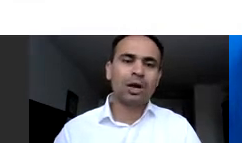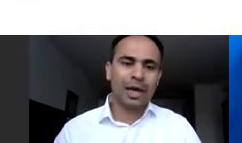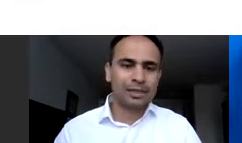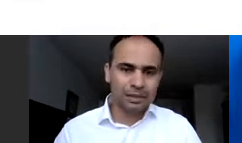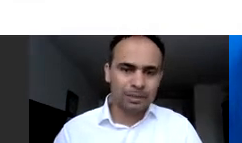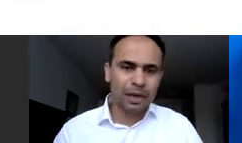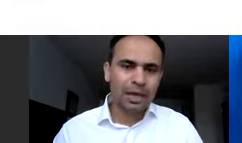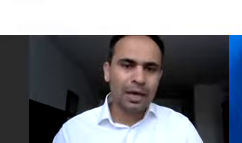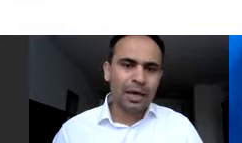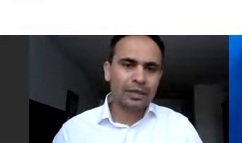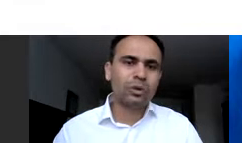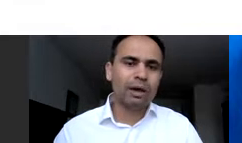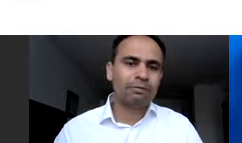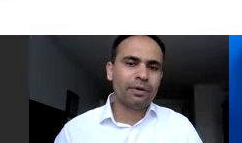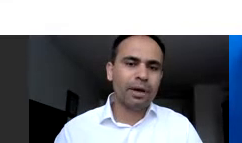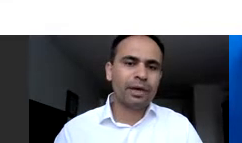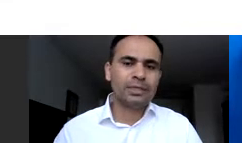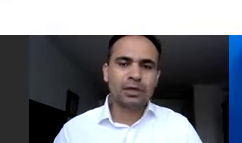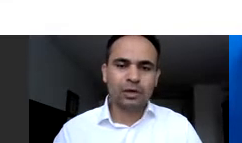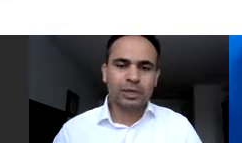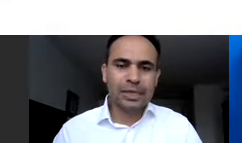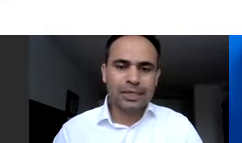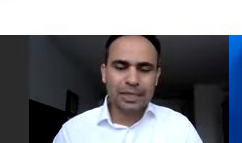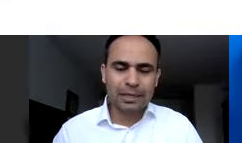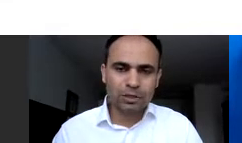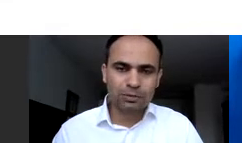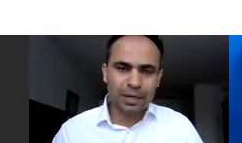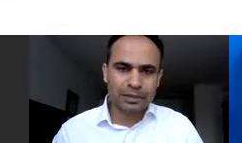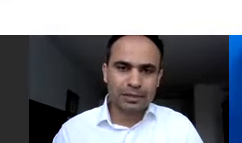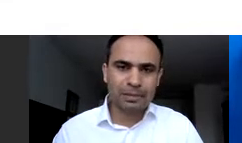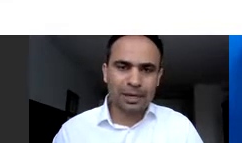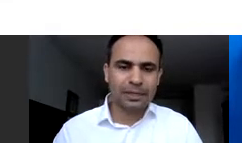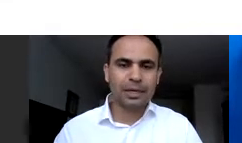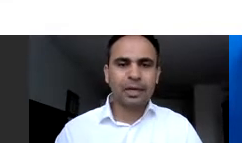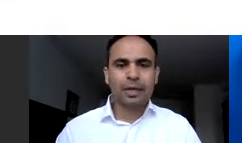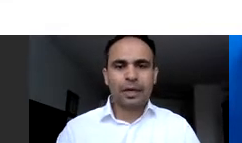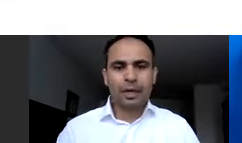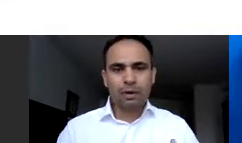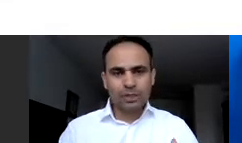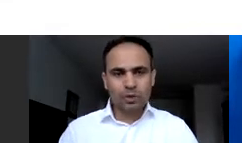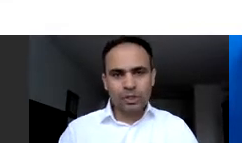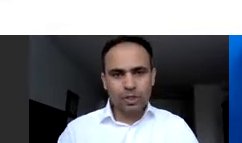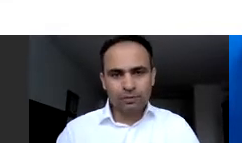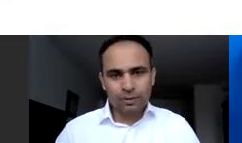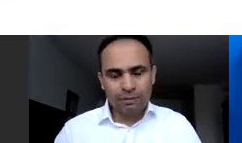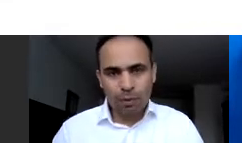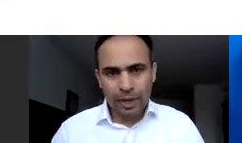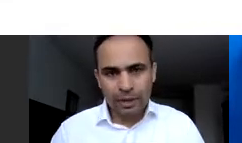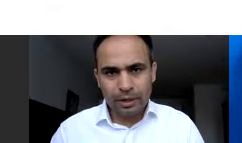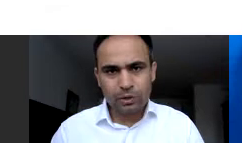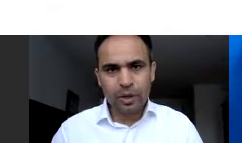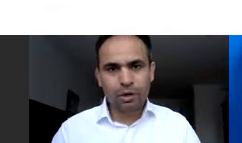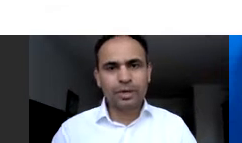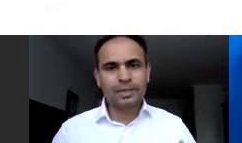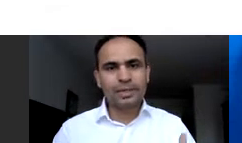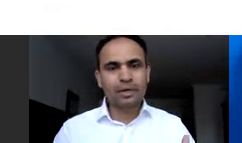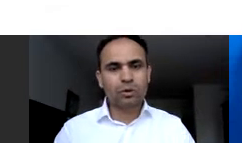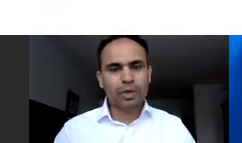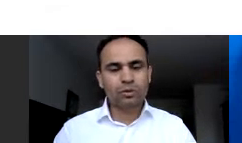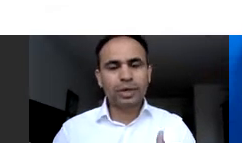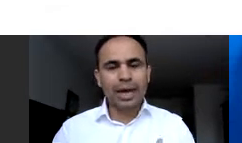level are accessible, and you have seen already the standards of the accessibility. Once you achieve the level 1, you